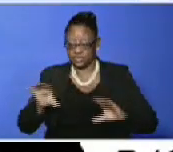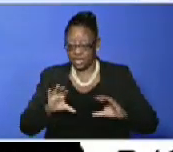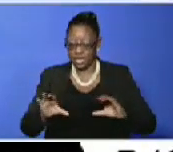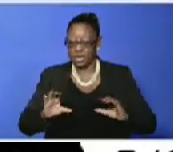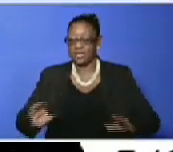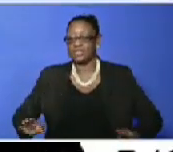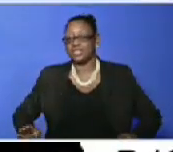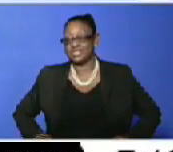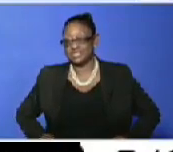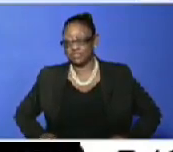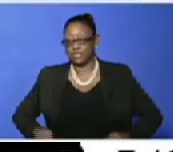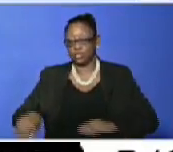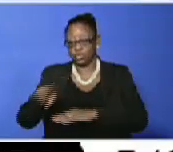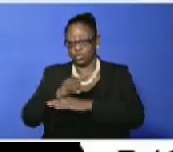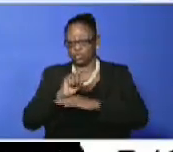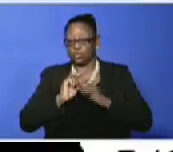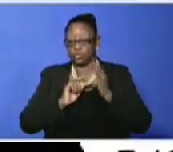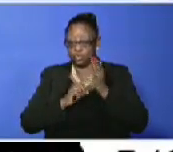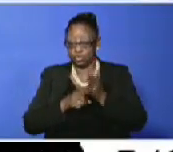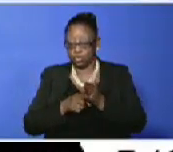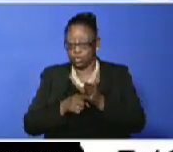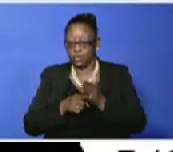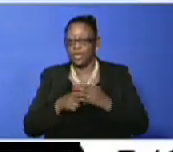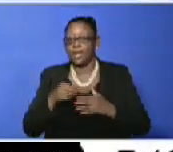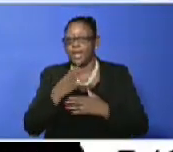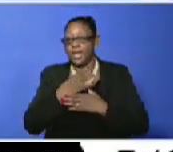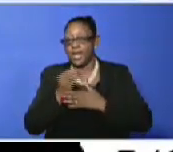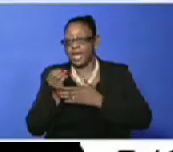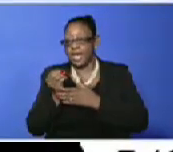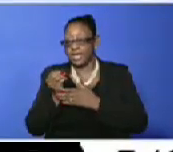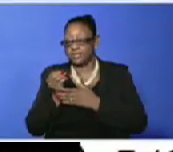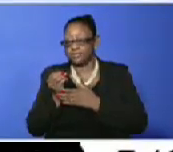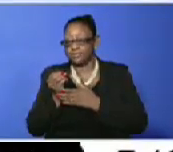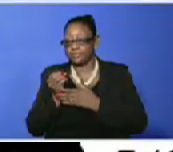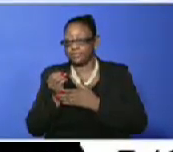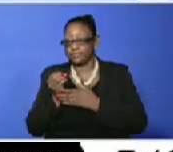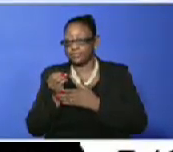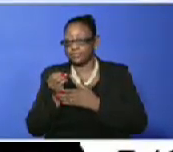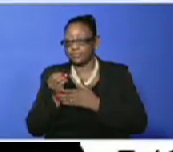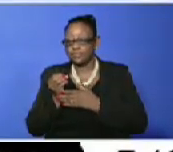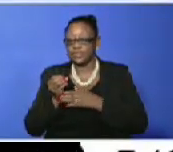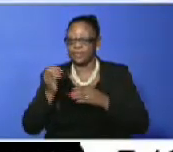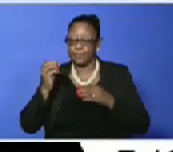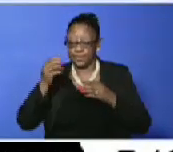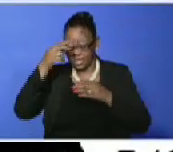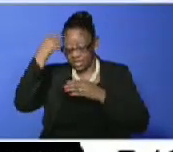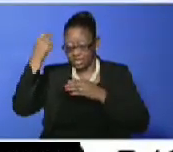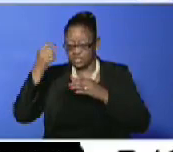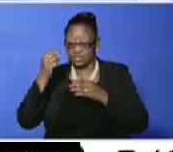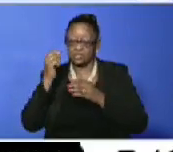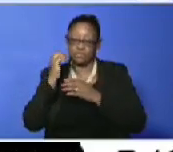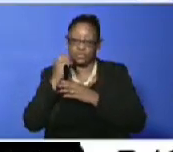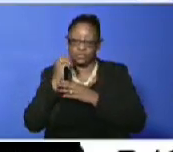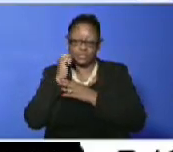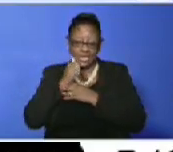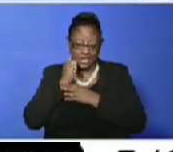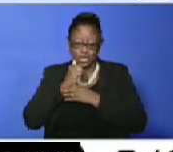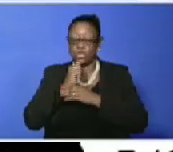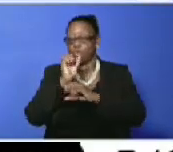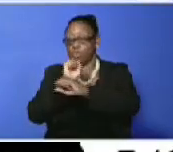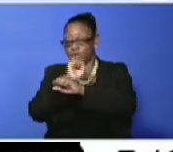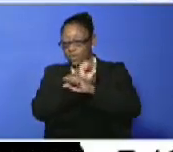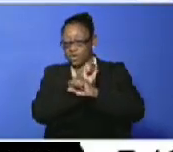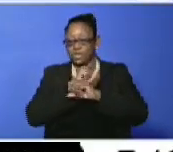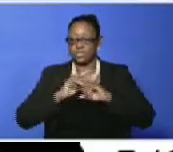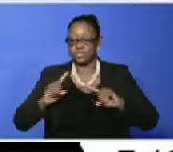past few weeks, which contributed to the decrease in new cases. However, as daily activities resume, he is encouraging them to